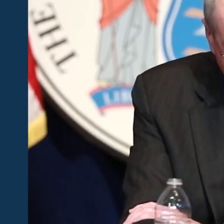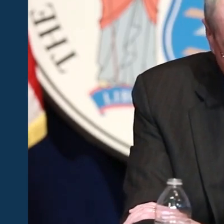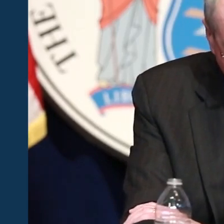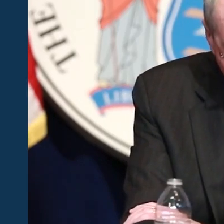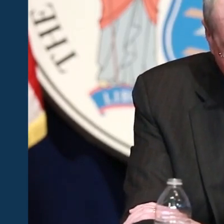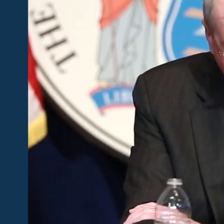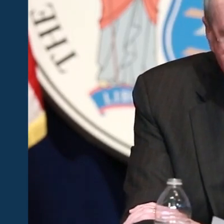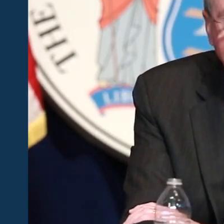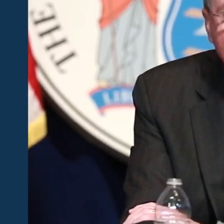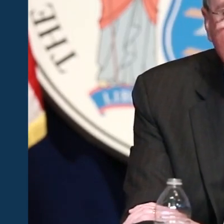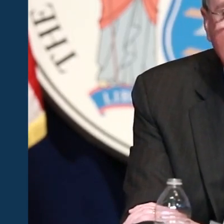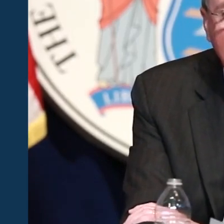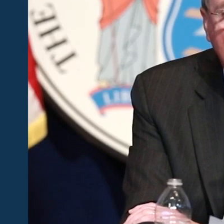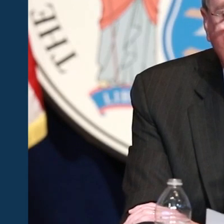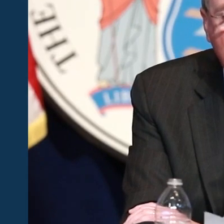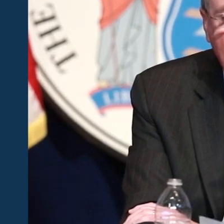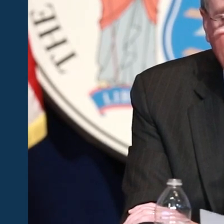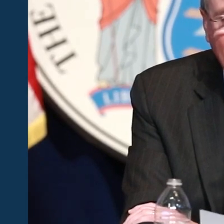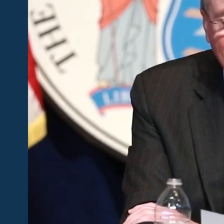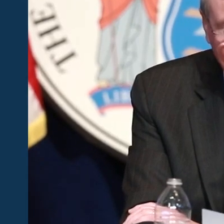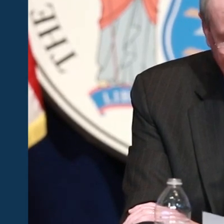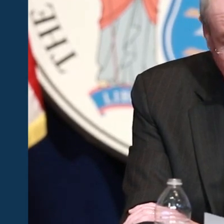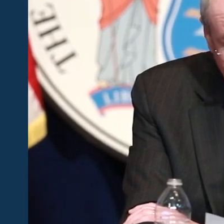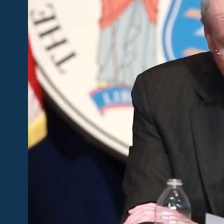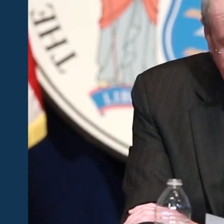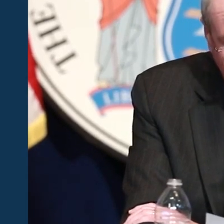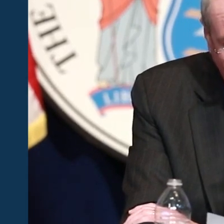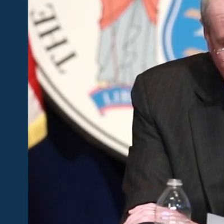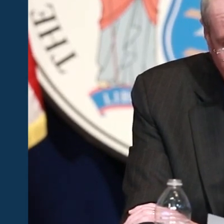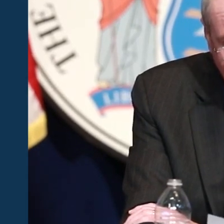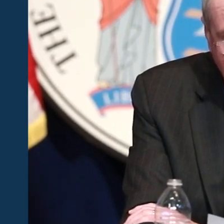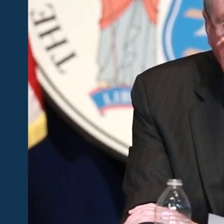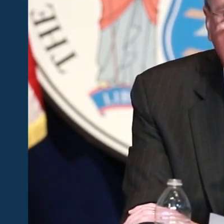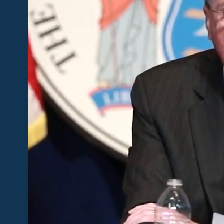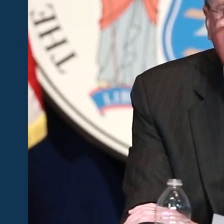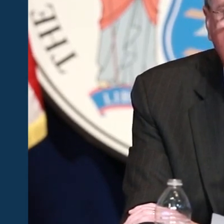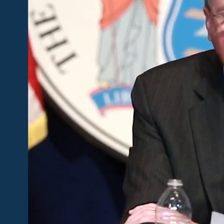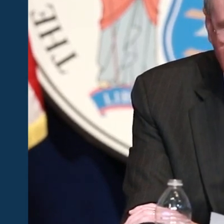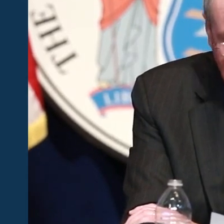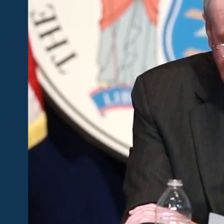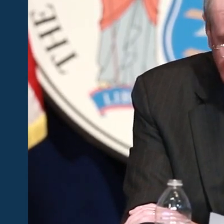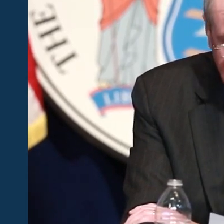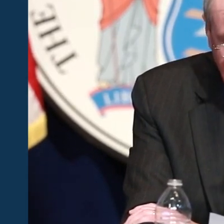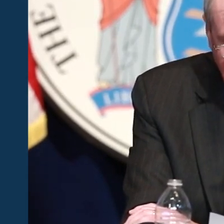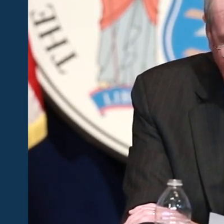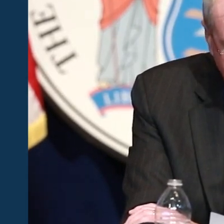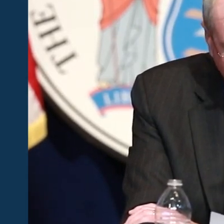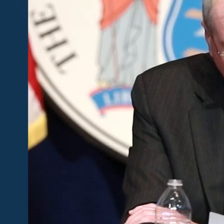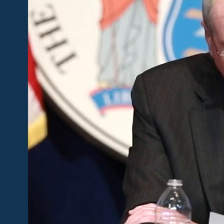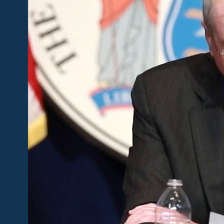of cancer. Ruth Mandel was 81 when she passed away on Saturday.